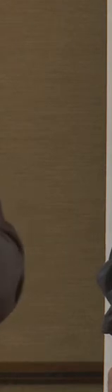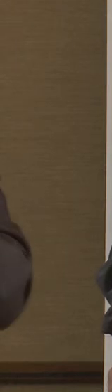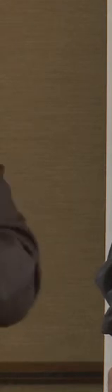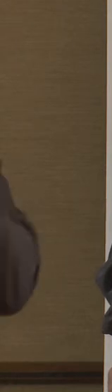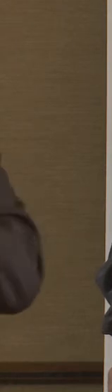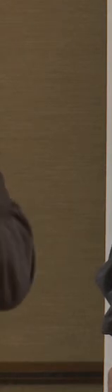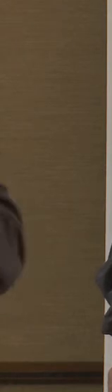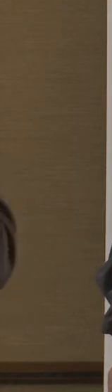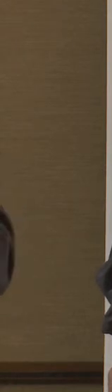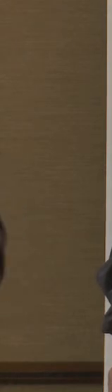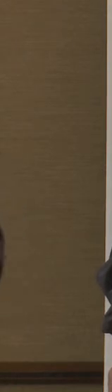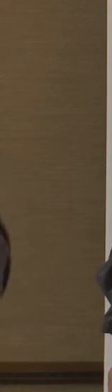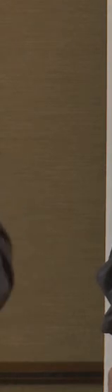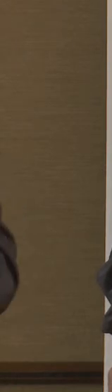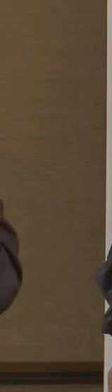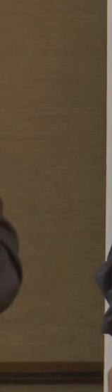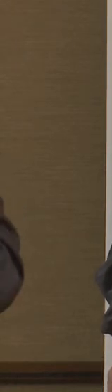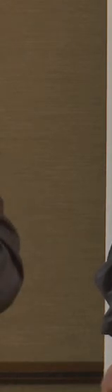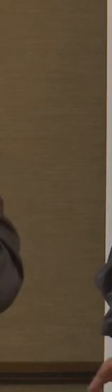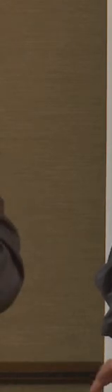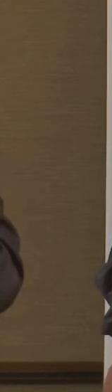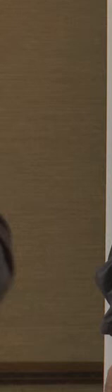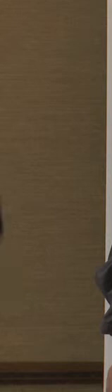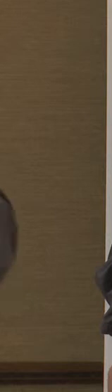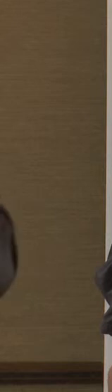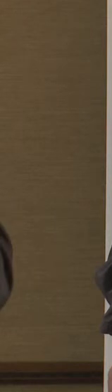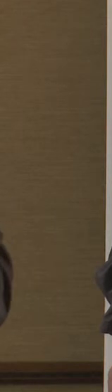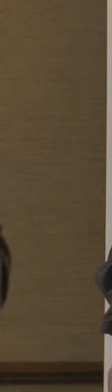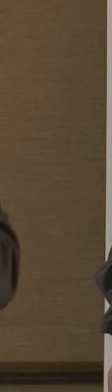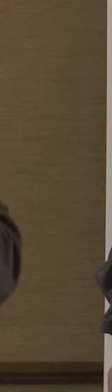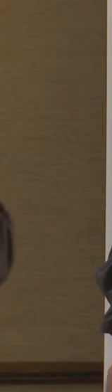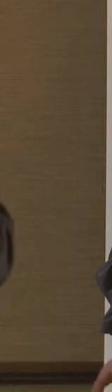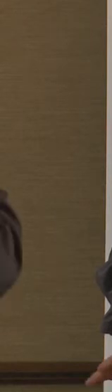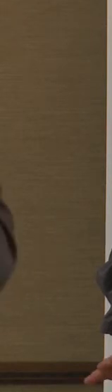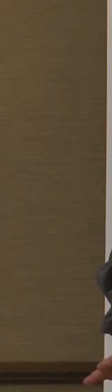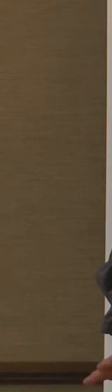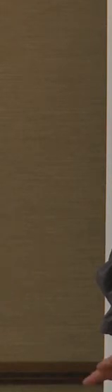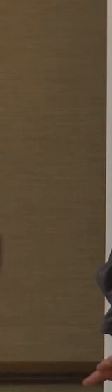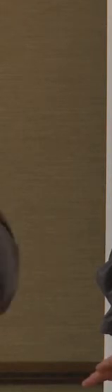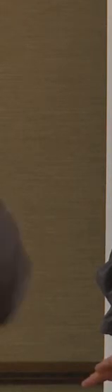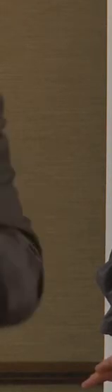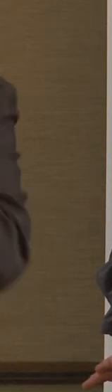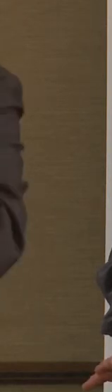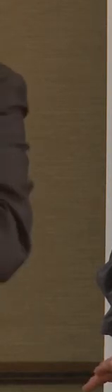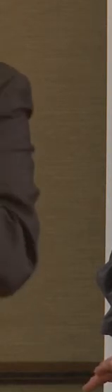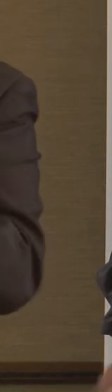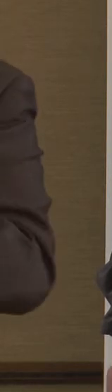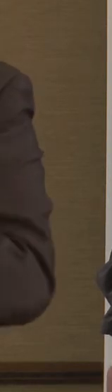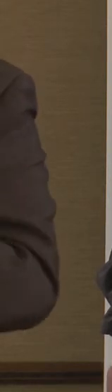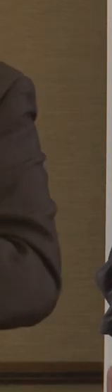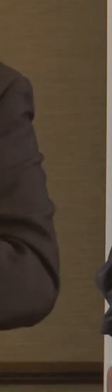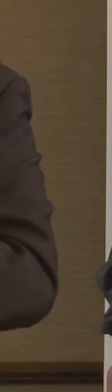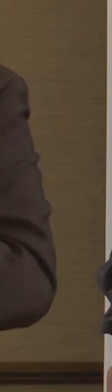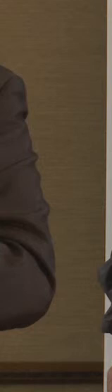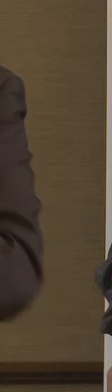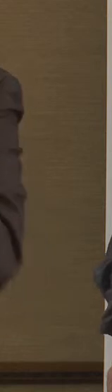Cabinet Office Government Digital Services experience is a very helpful and